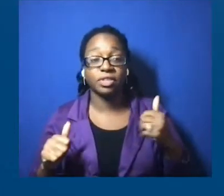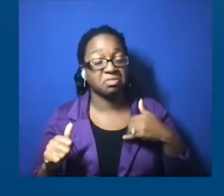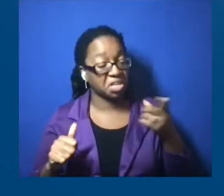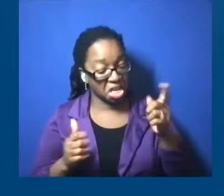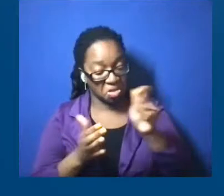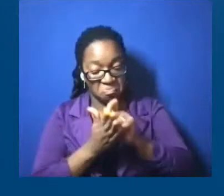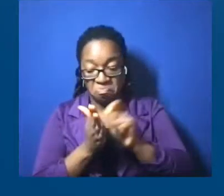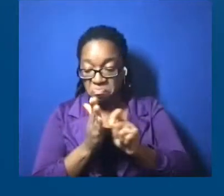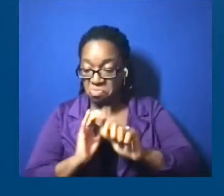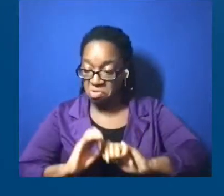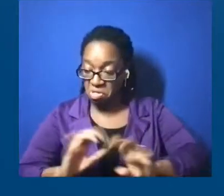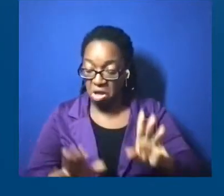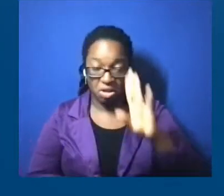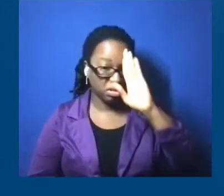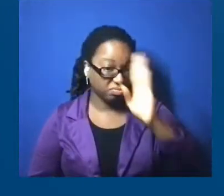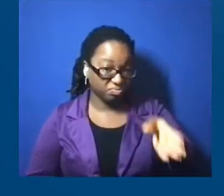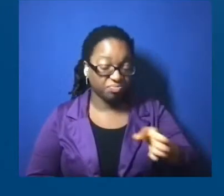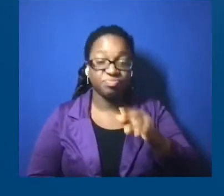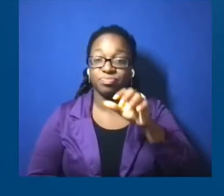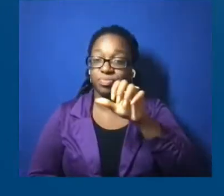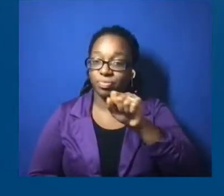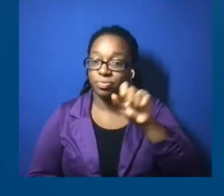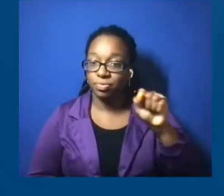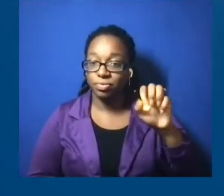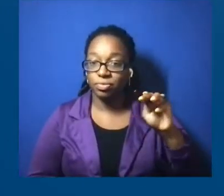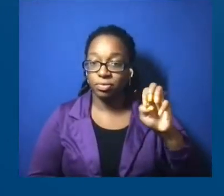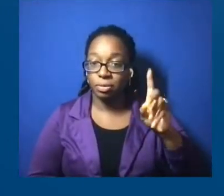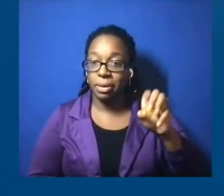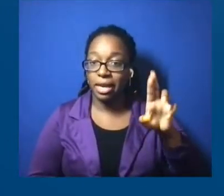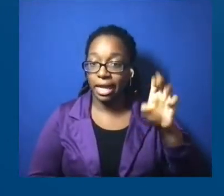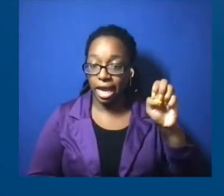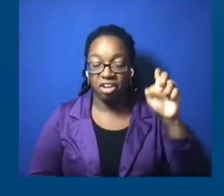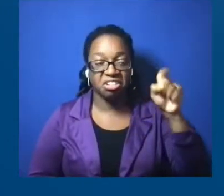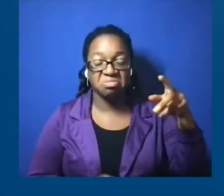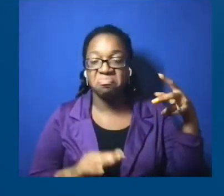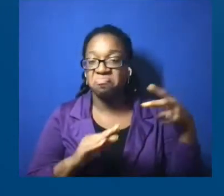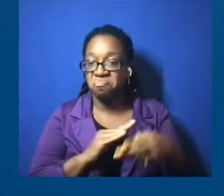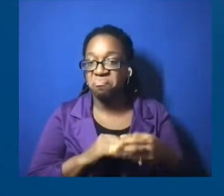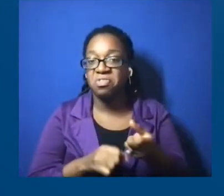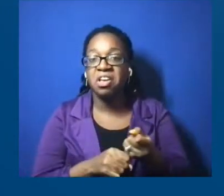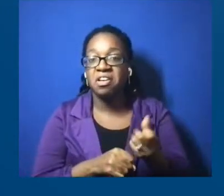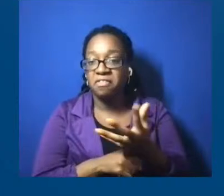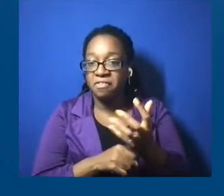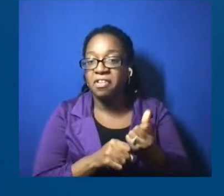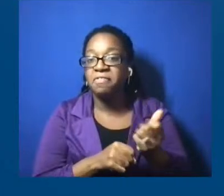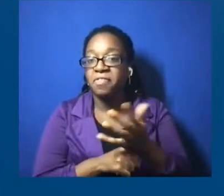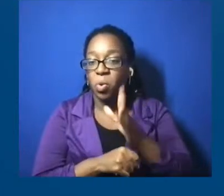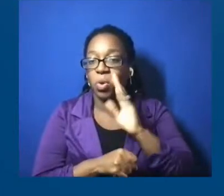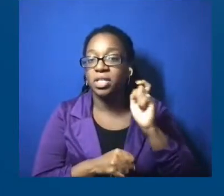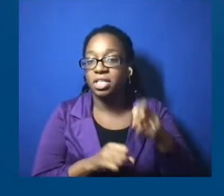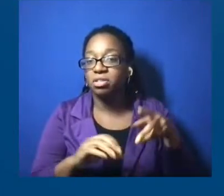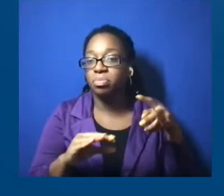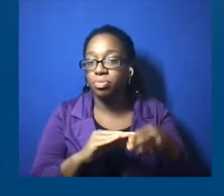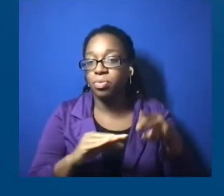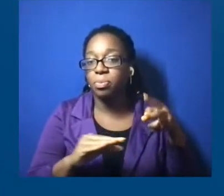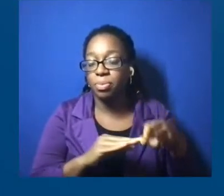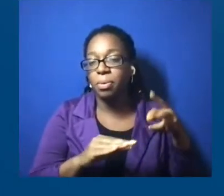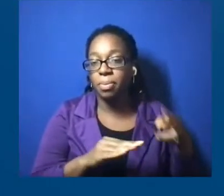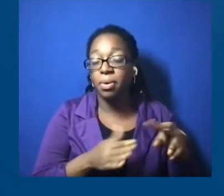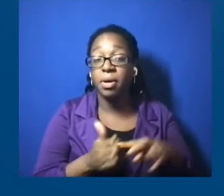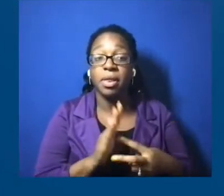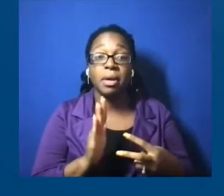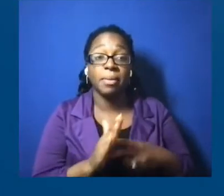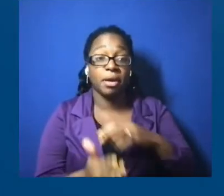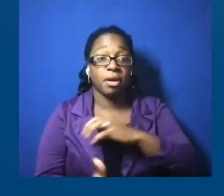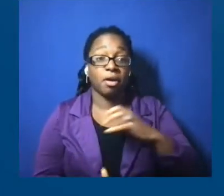writing, Social Security and Medicare on the chopping block every 5 years. That means every 5 years, Congress will have to vote to